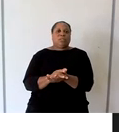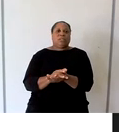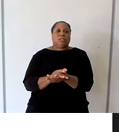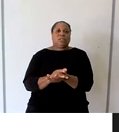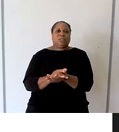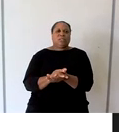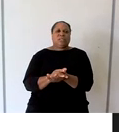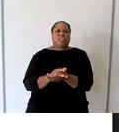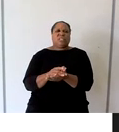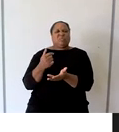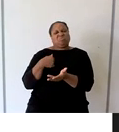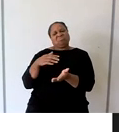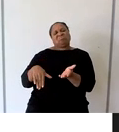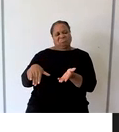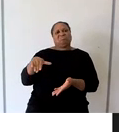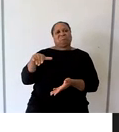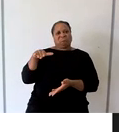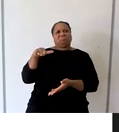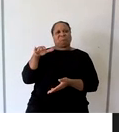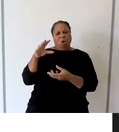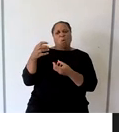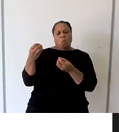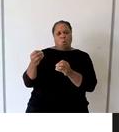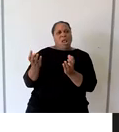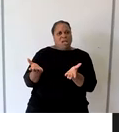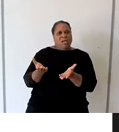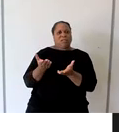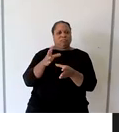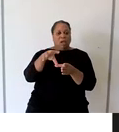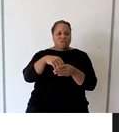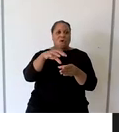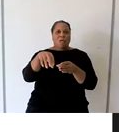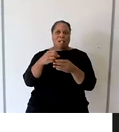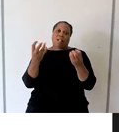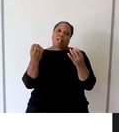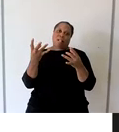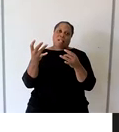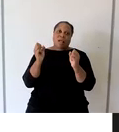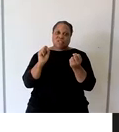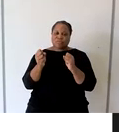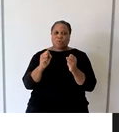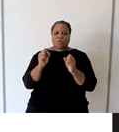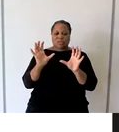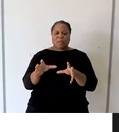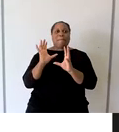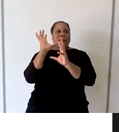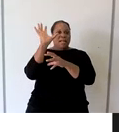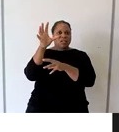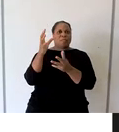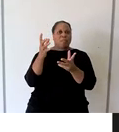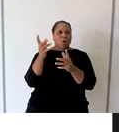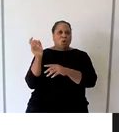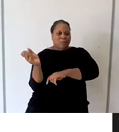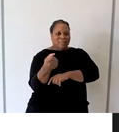I kind of grew up through the organization, getting involved in a lot of different sports, such as basketball, tennis, bocce